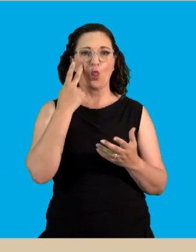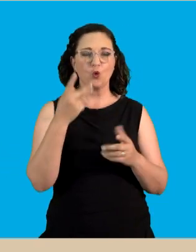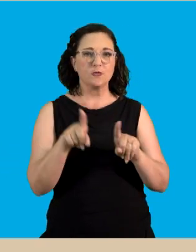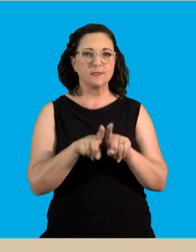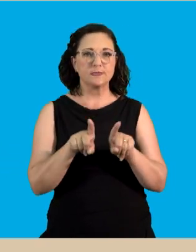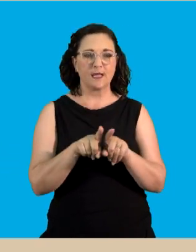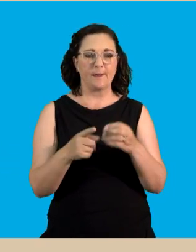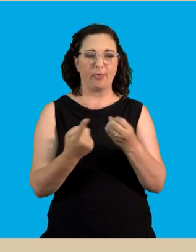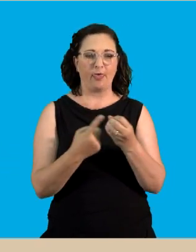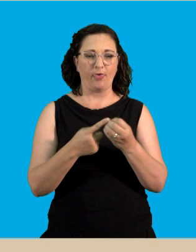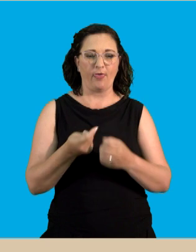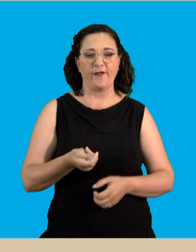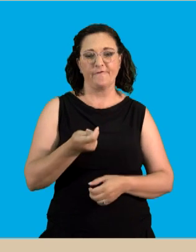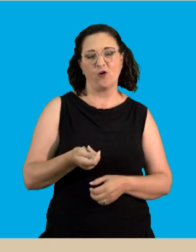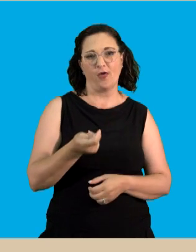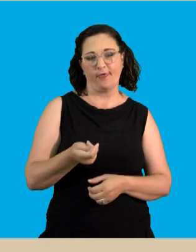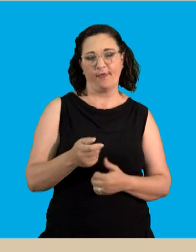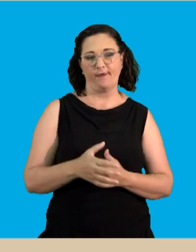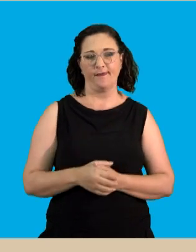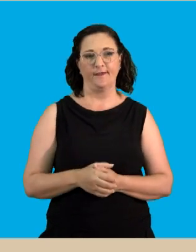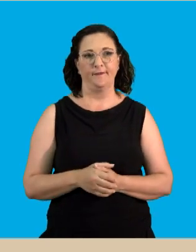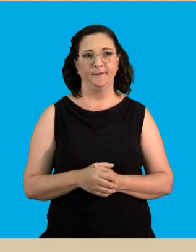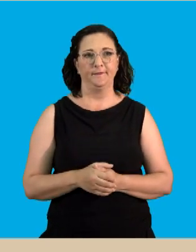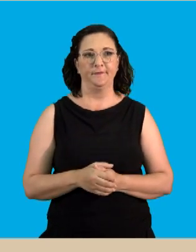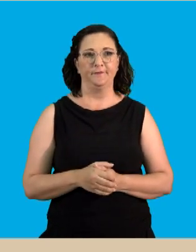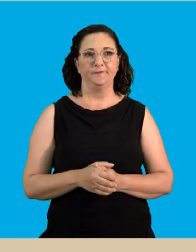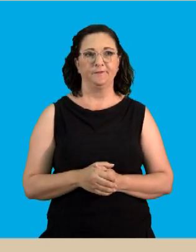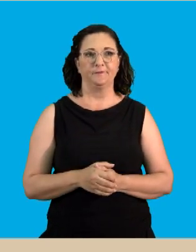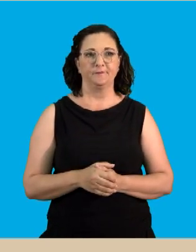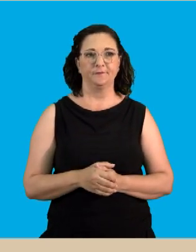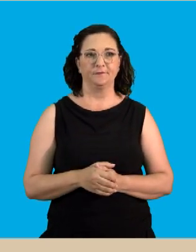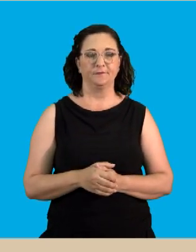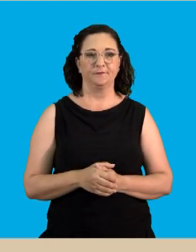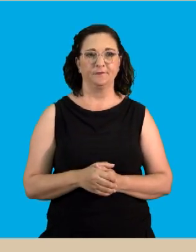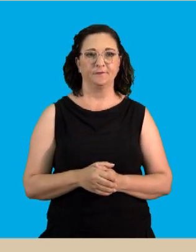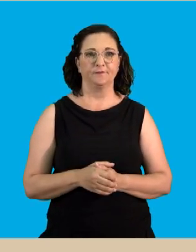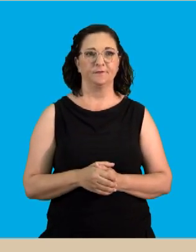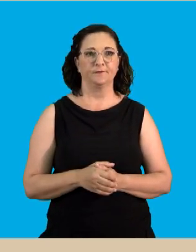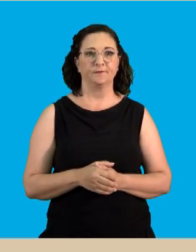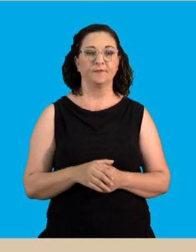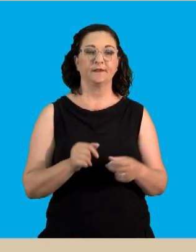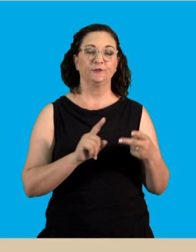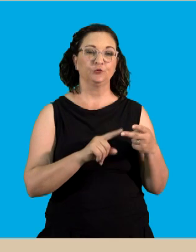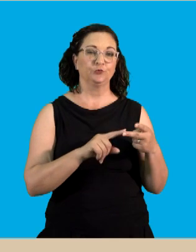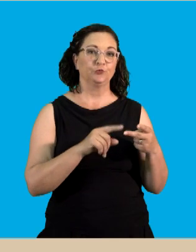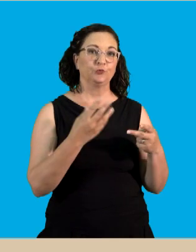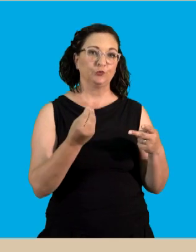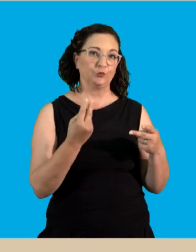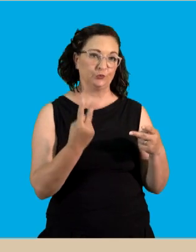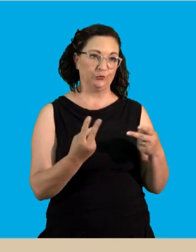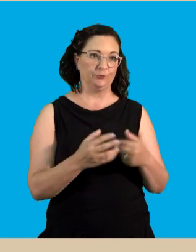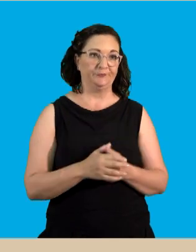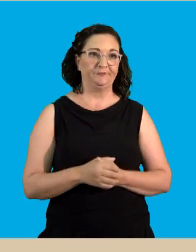or it looks like a fried egg. All right. Then we go to practice question